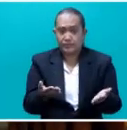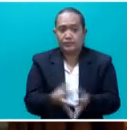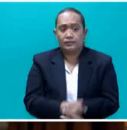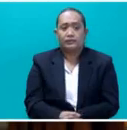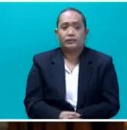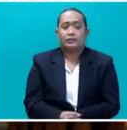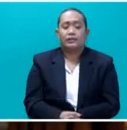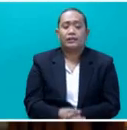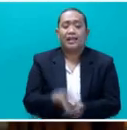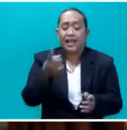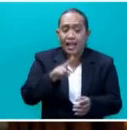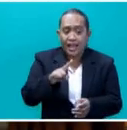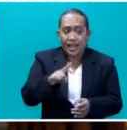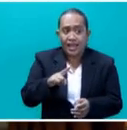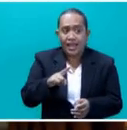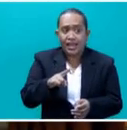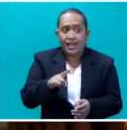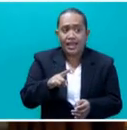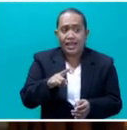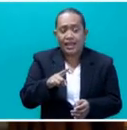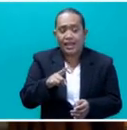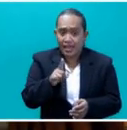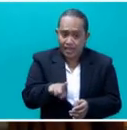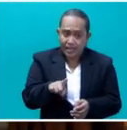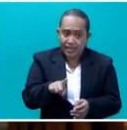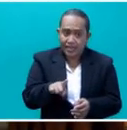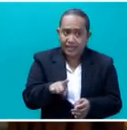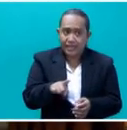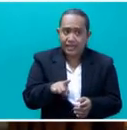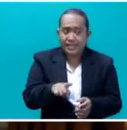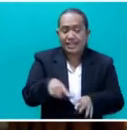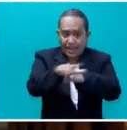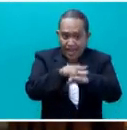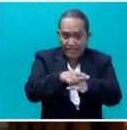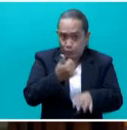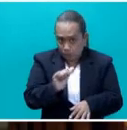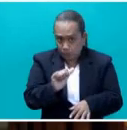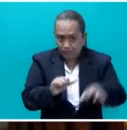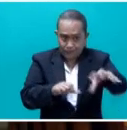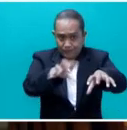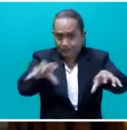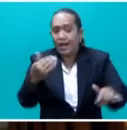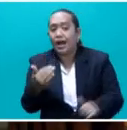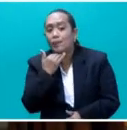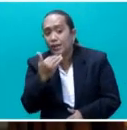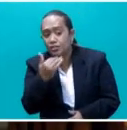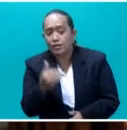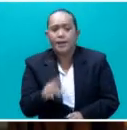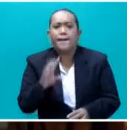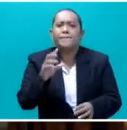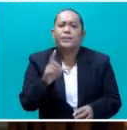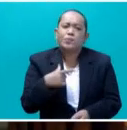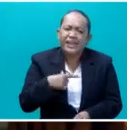and the plot ratio, in other words, how much of land can be used for development, such applications end up